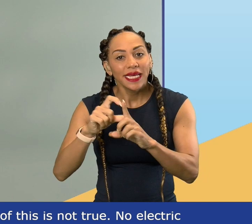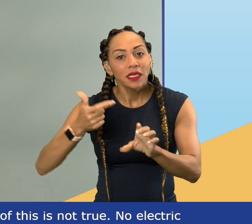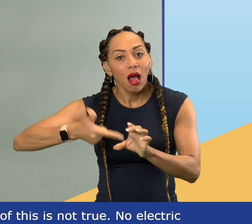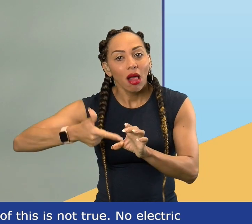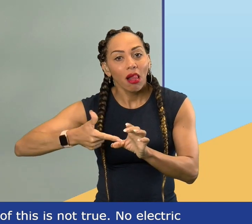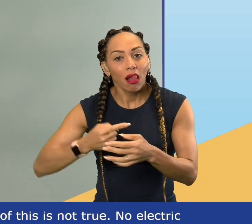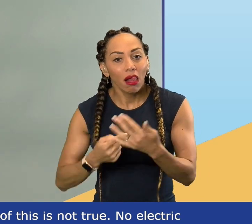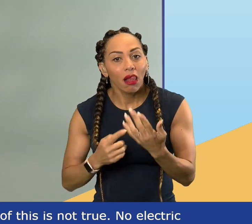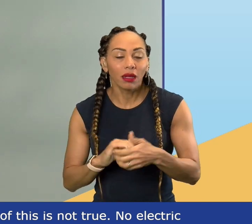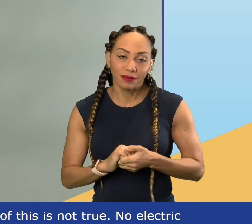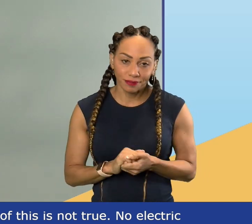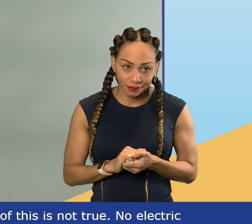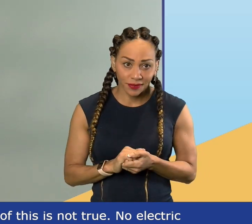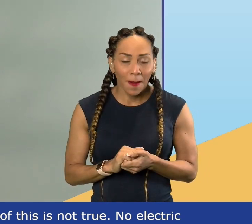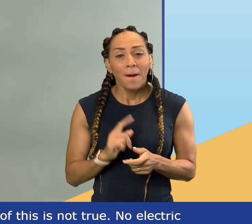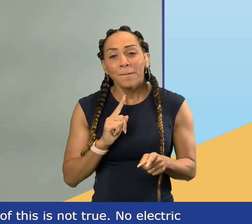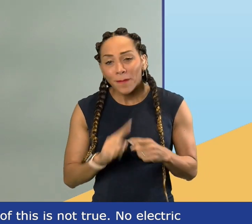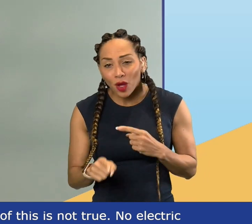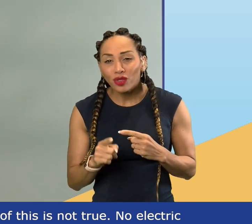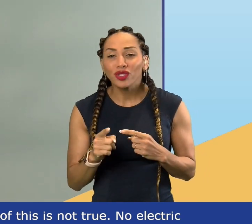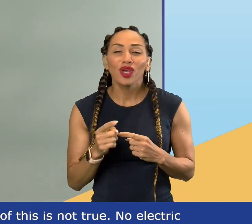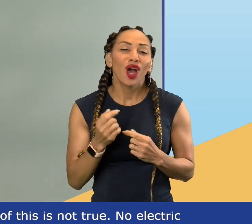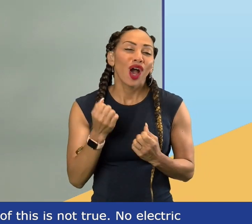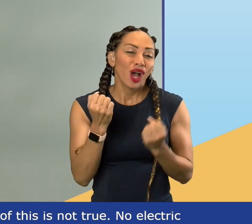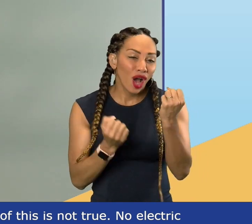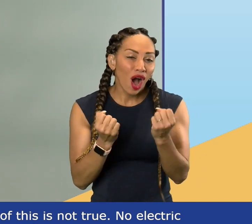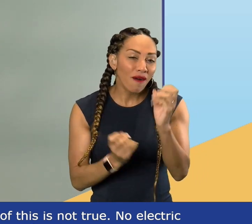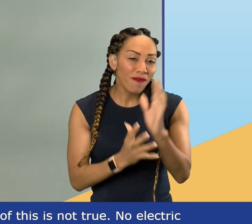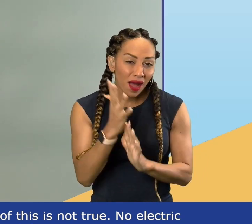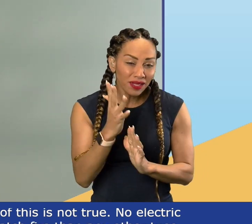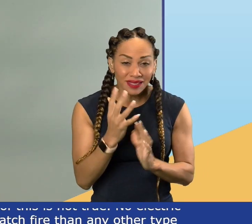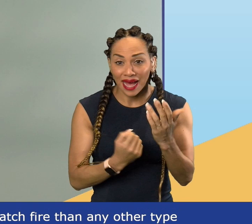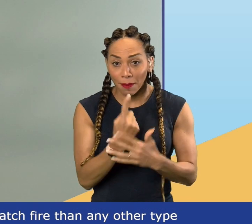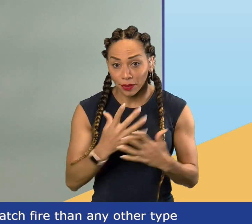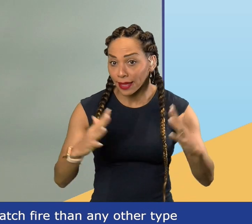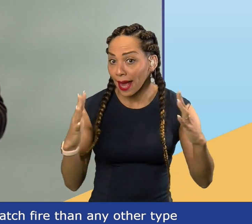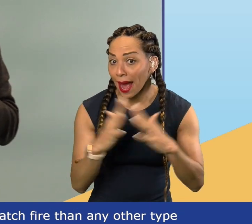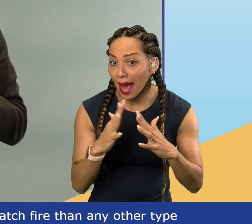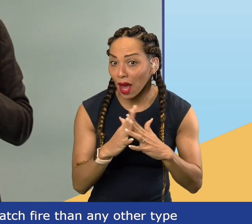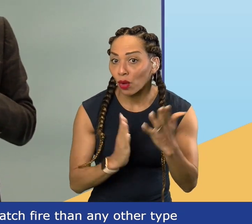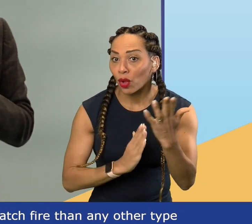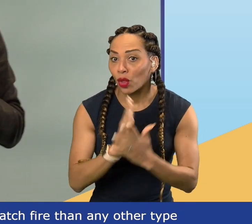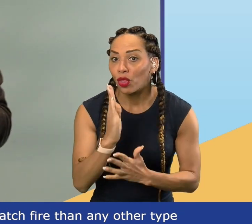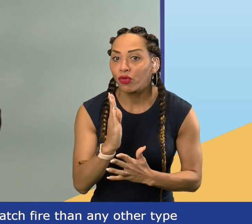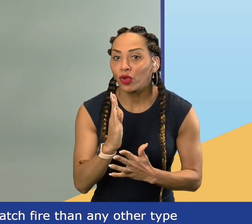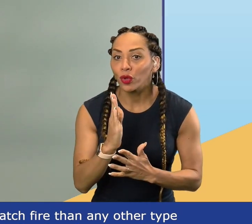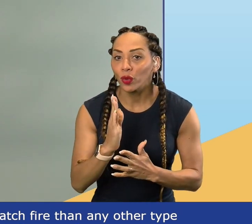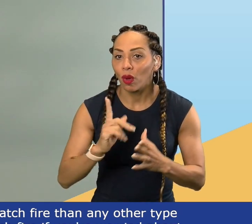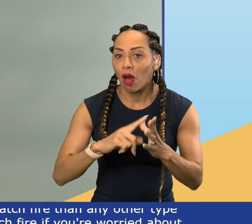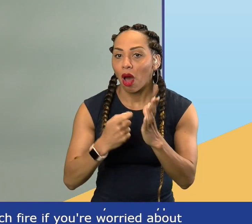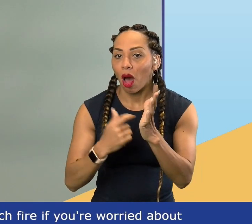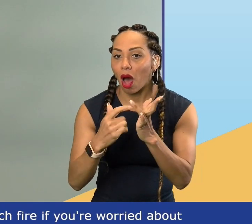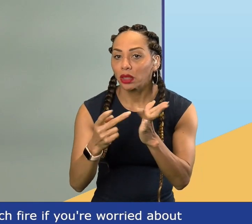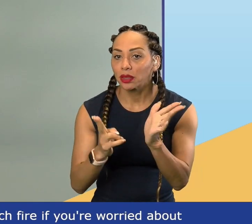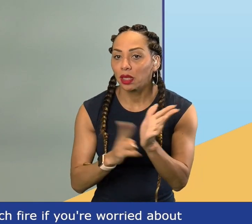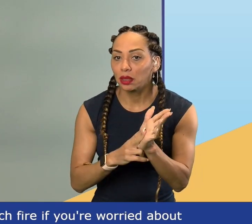vast majority of car fires are through arson, not through the car spontaneously combustion. But there are, and I actually spoke to a